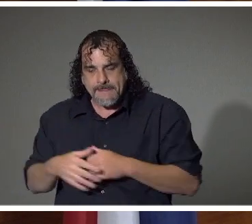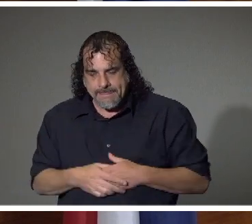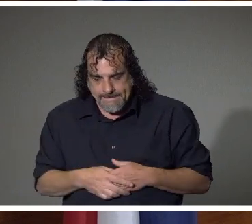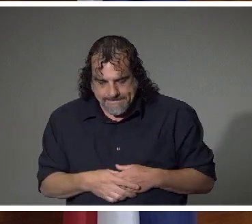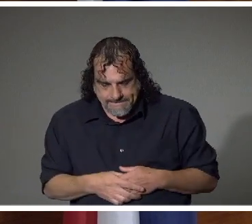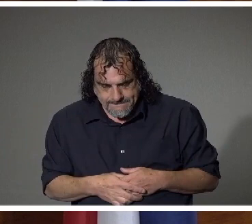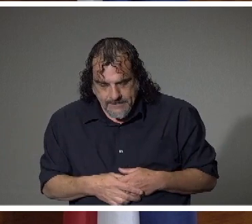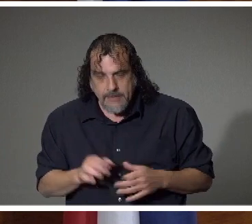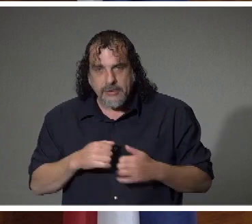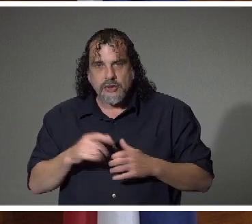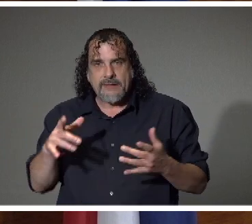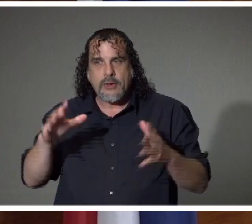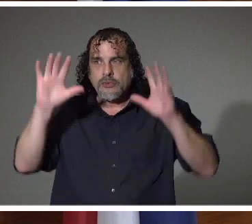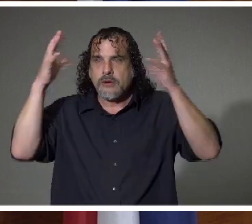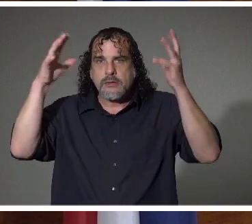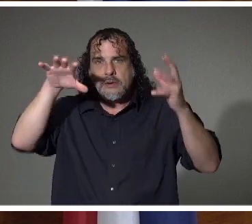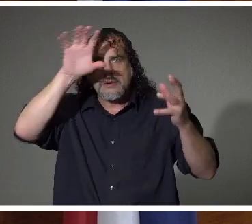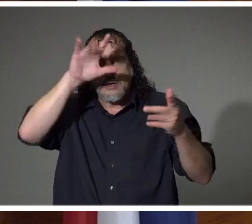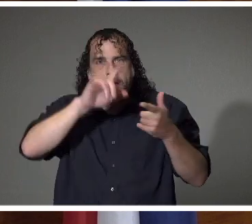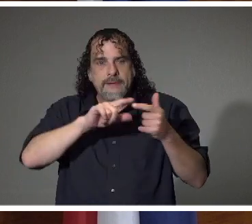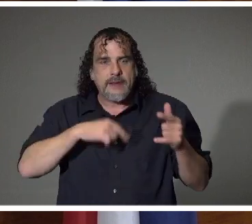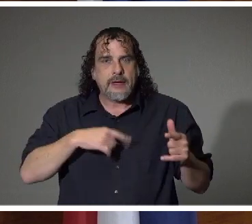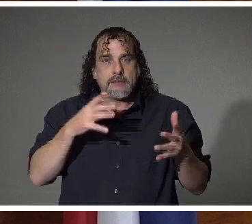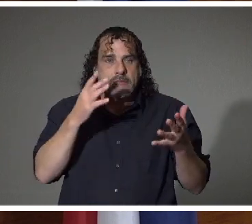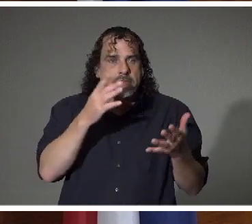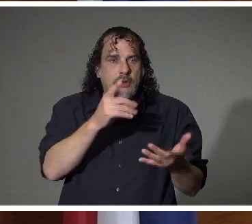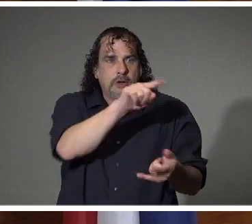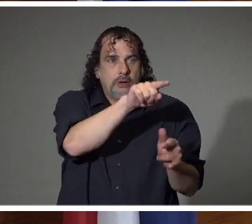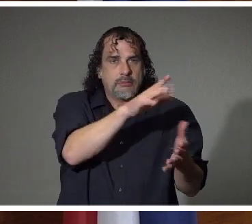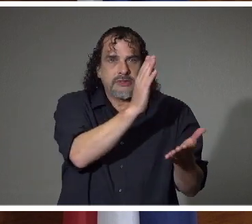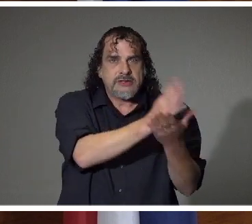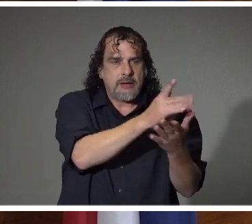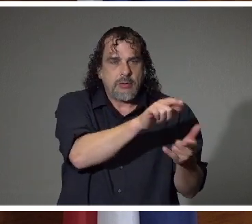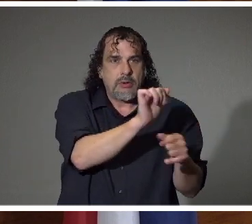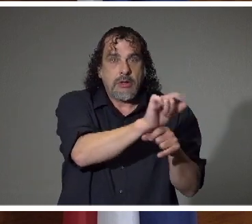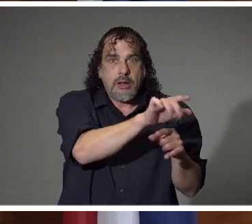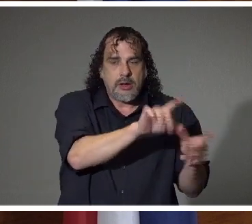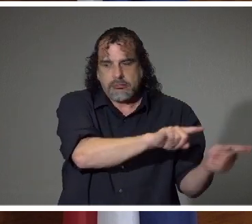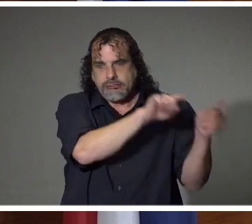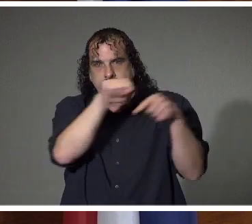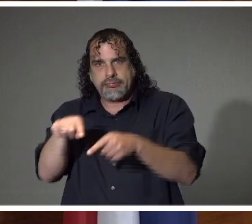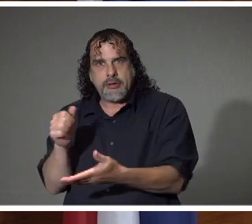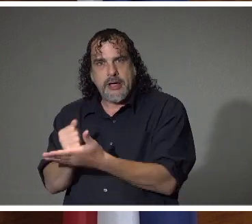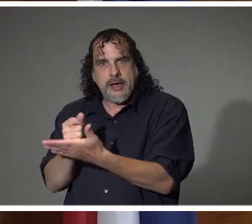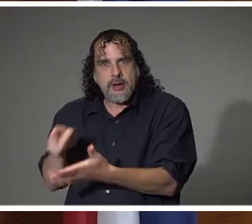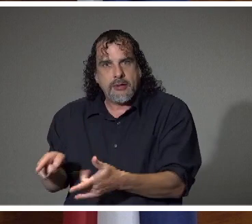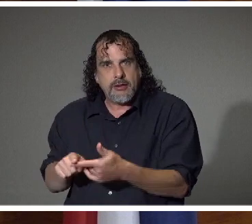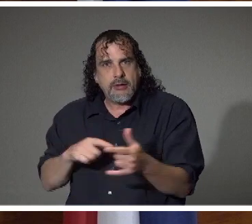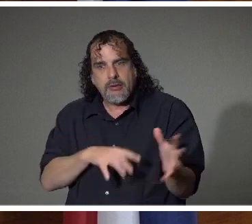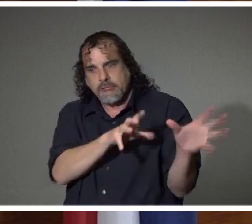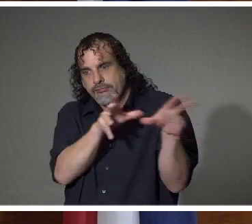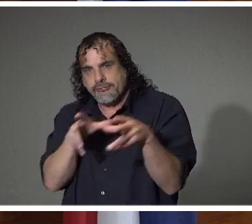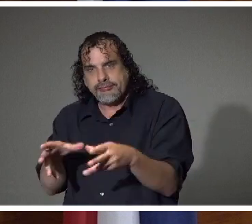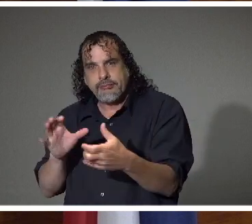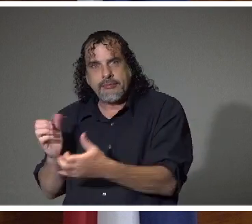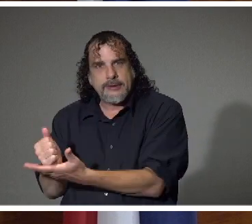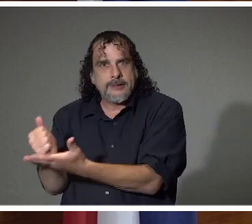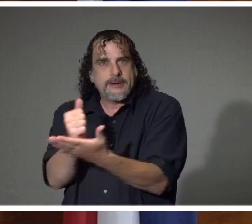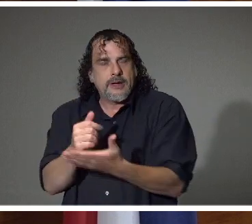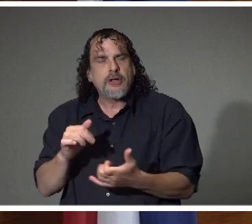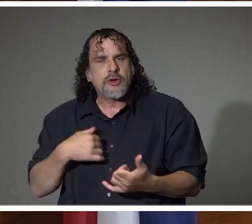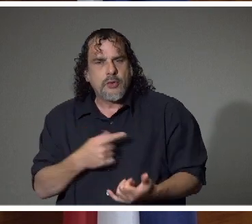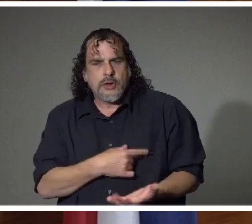those first responders from other communities that step up and go into those areas that have been most affected. And so we were talking last night about